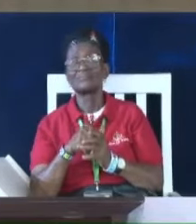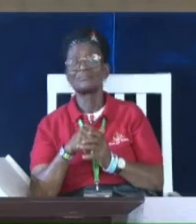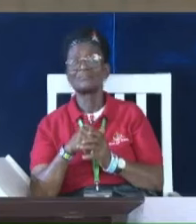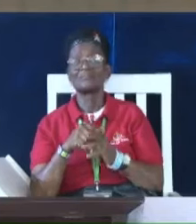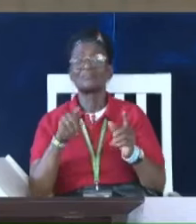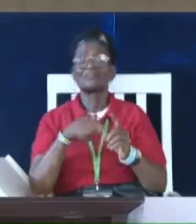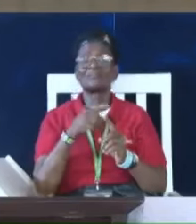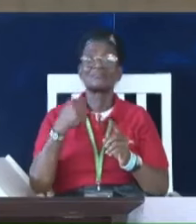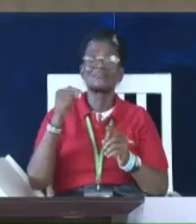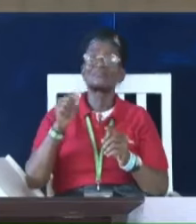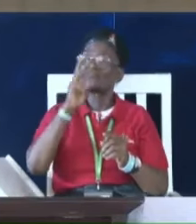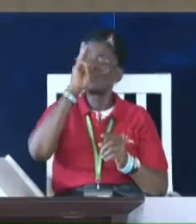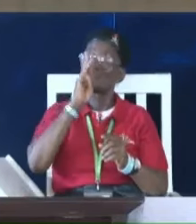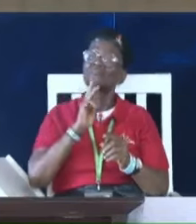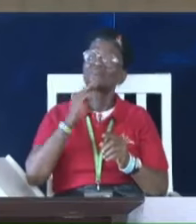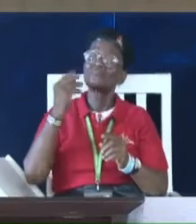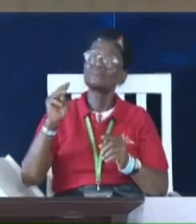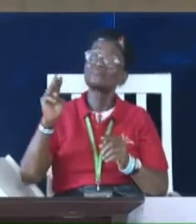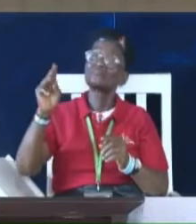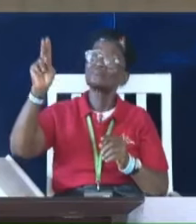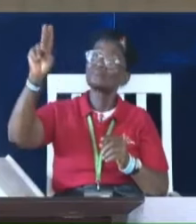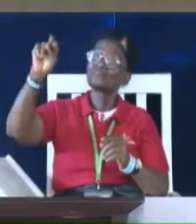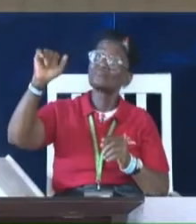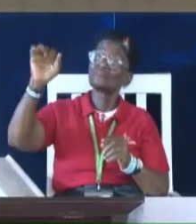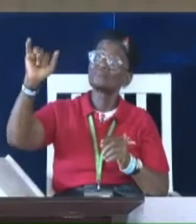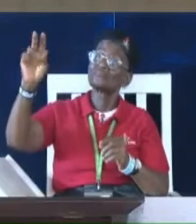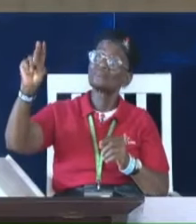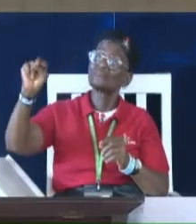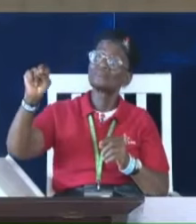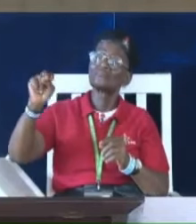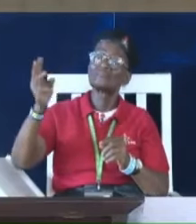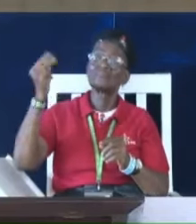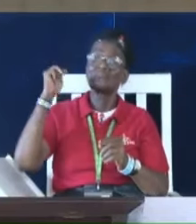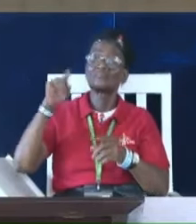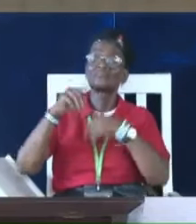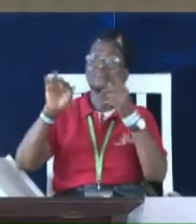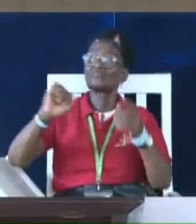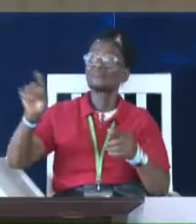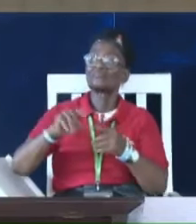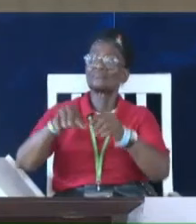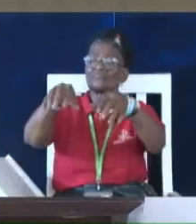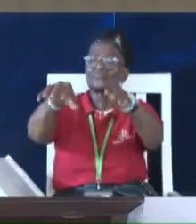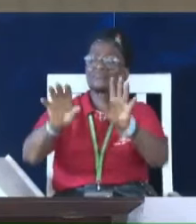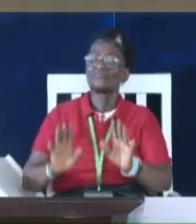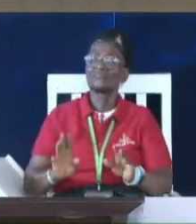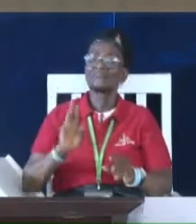When the widow of Nain was going to bury her son,